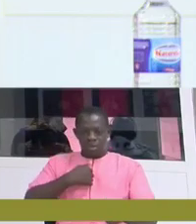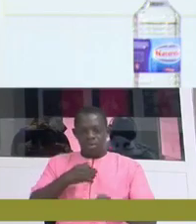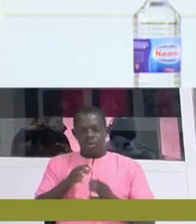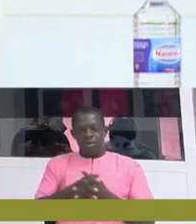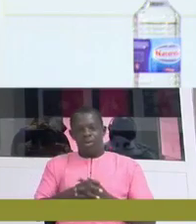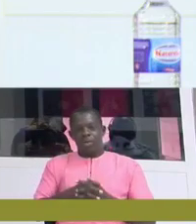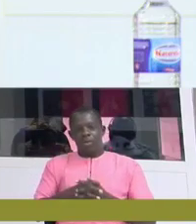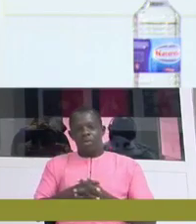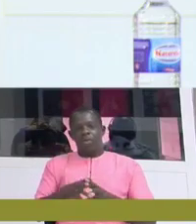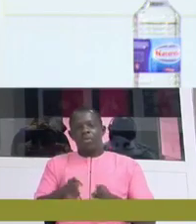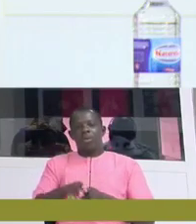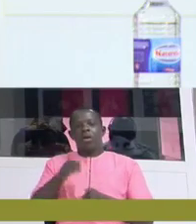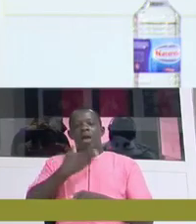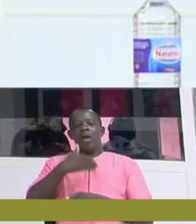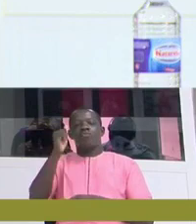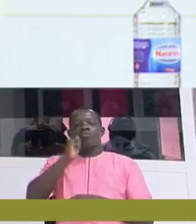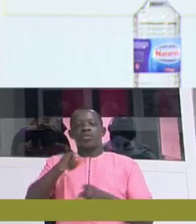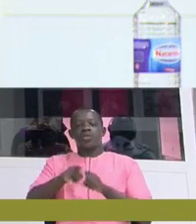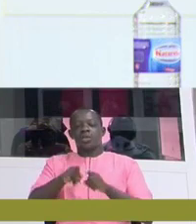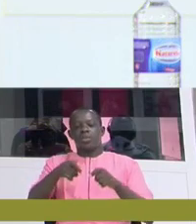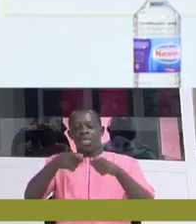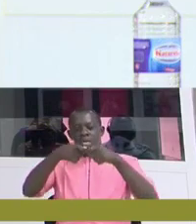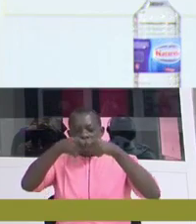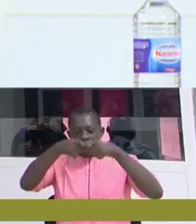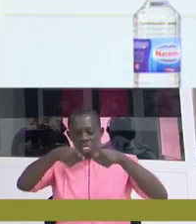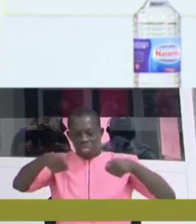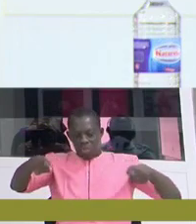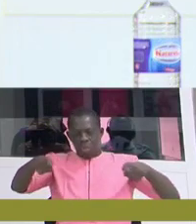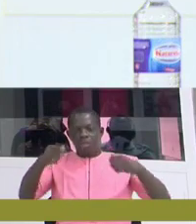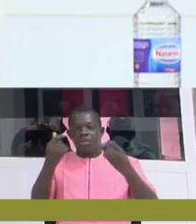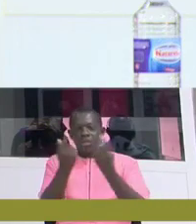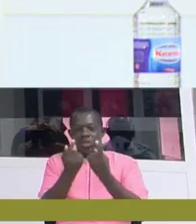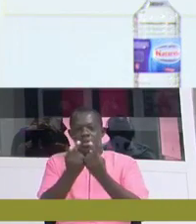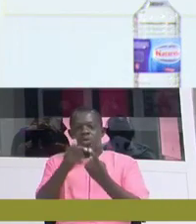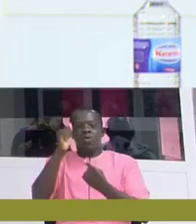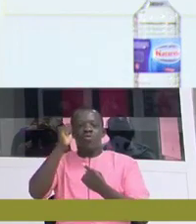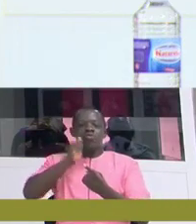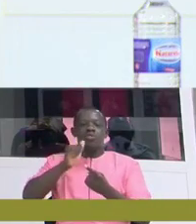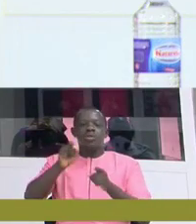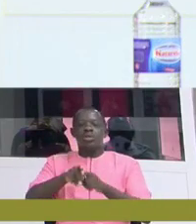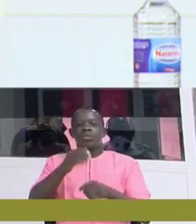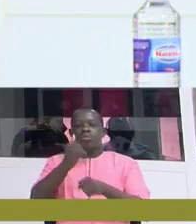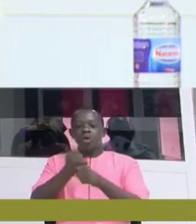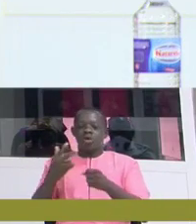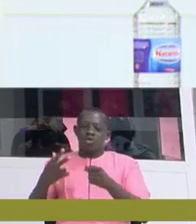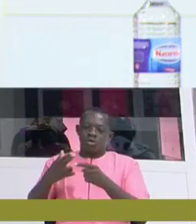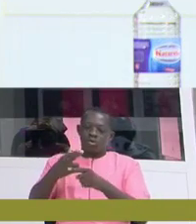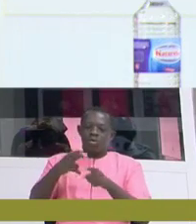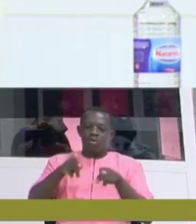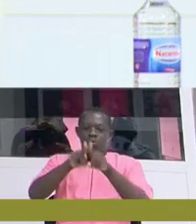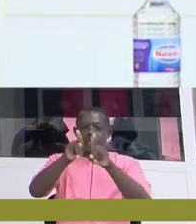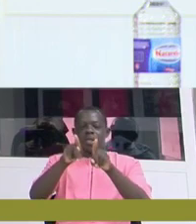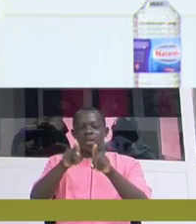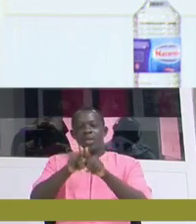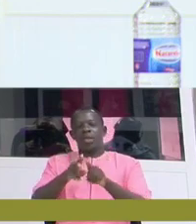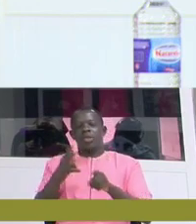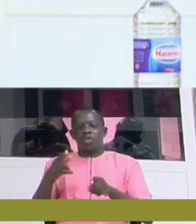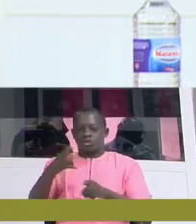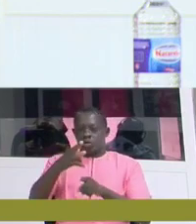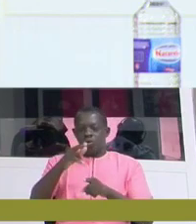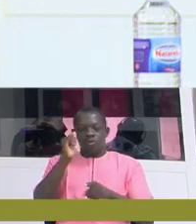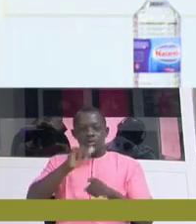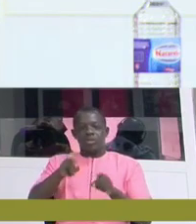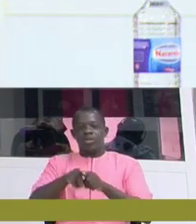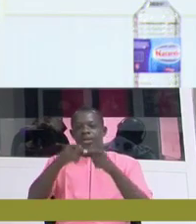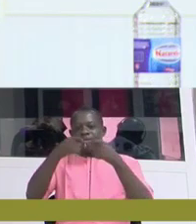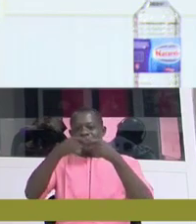ka trouble. He will be having a plaster. Meka kuntu sisola teng. The plaster they used to cut with scissors. Asina ya landa bala. He will come and